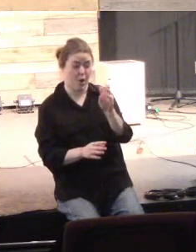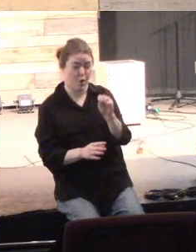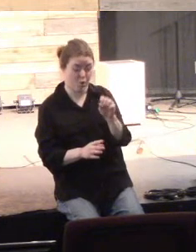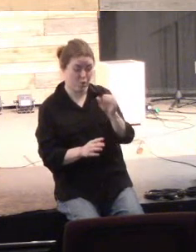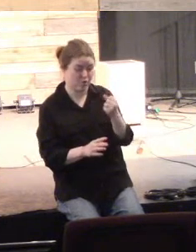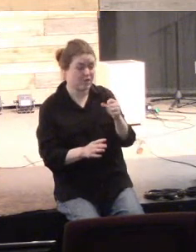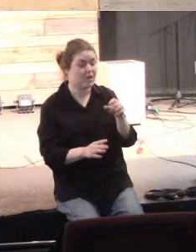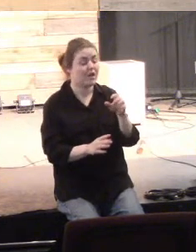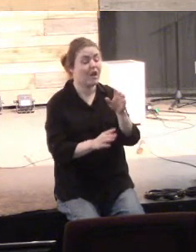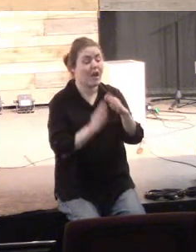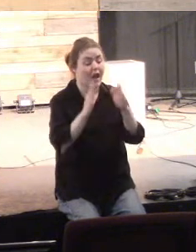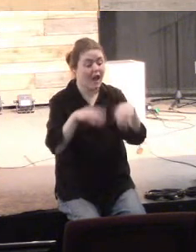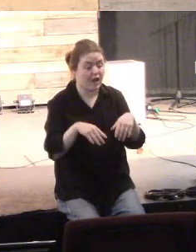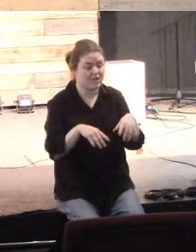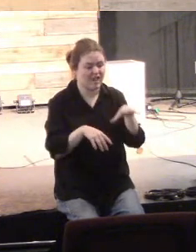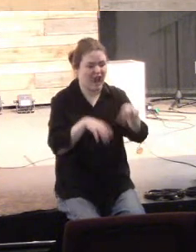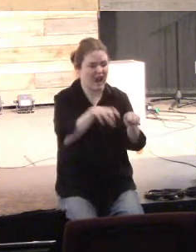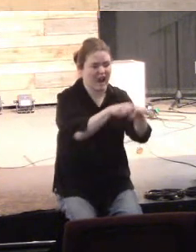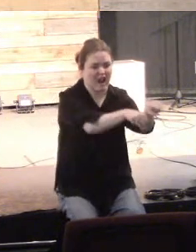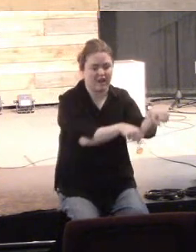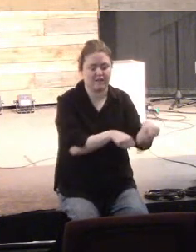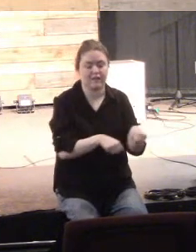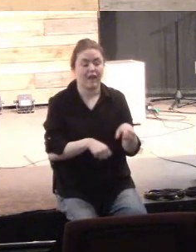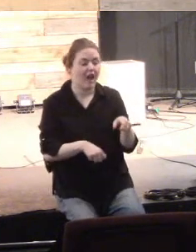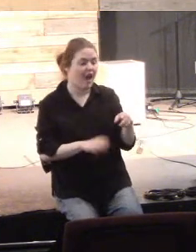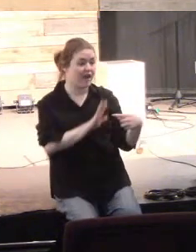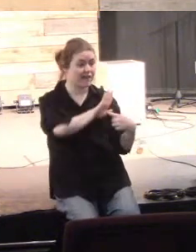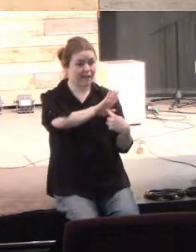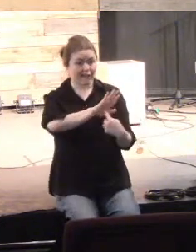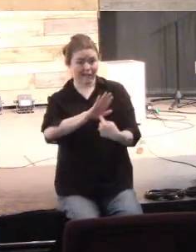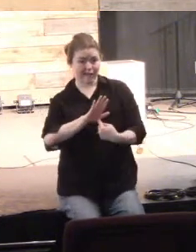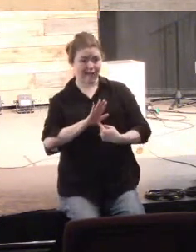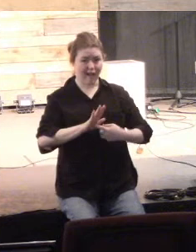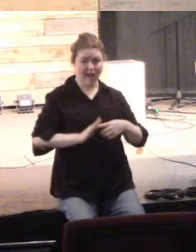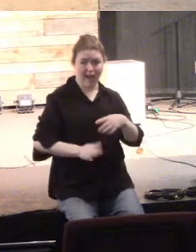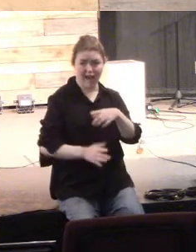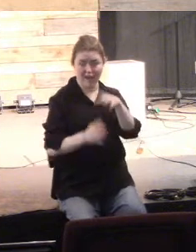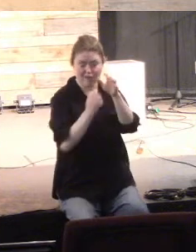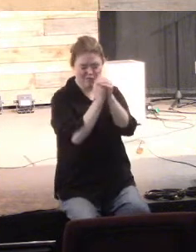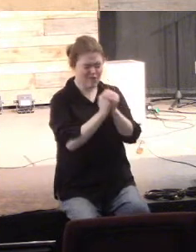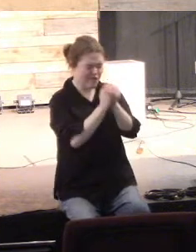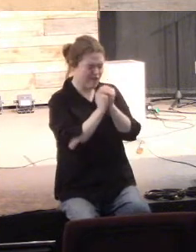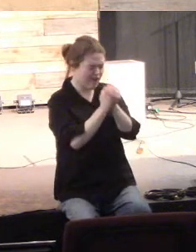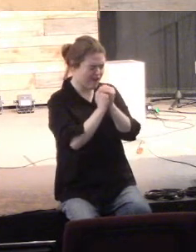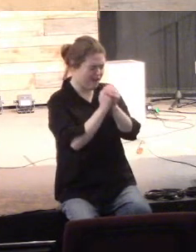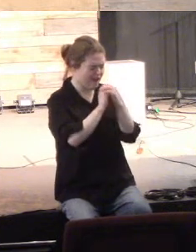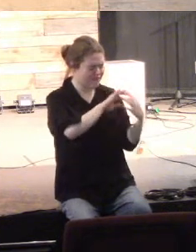And for show, make lengthy prayers. These men will be punished most severely.